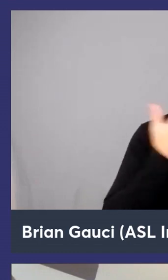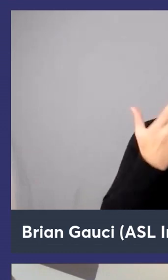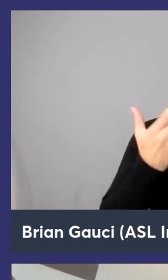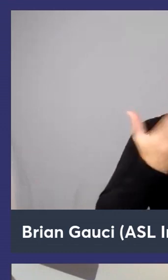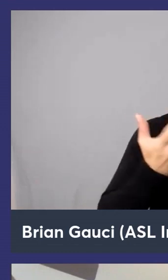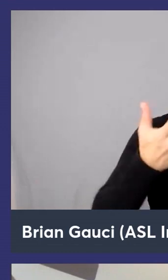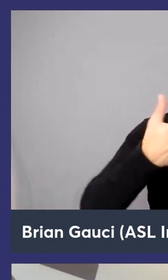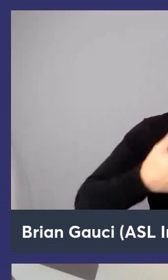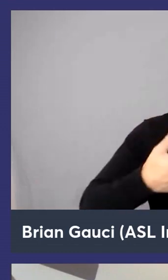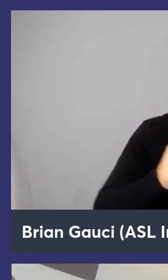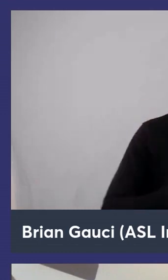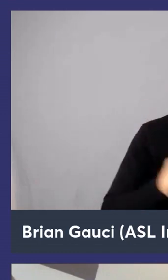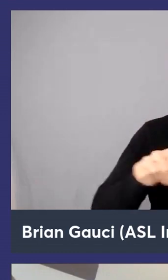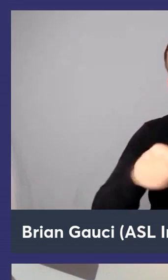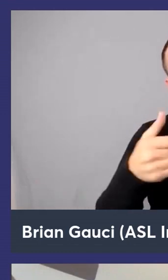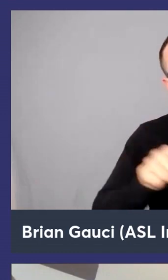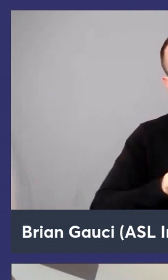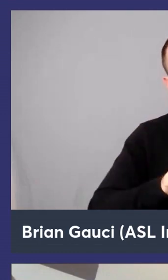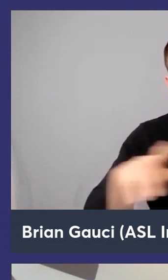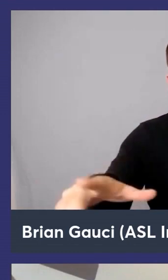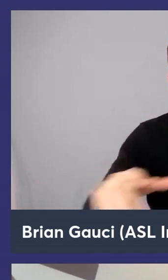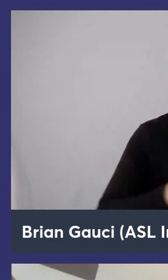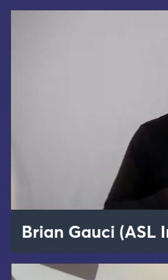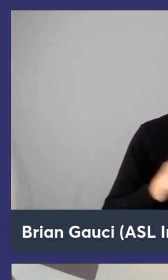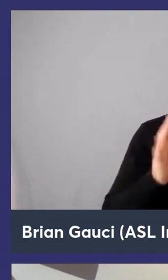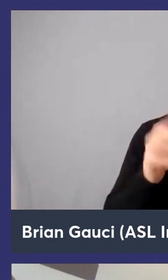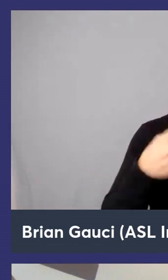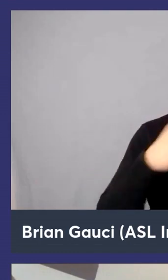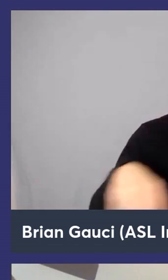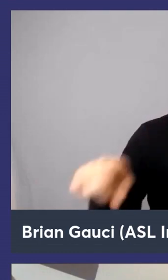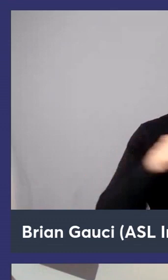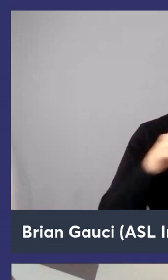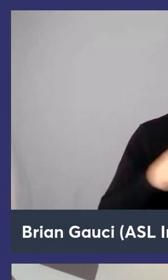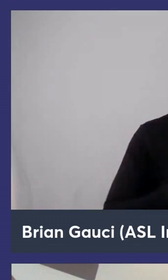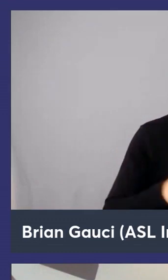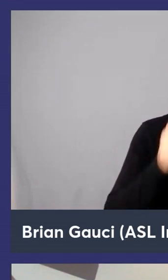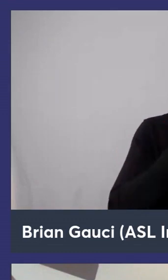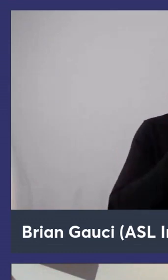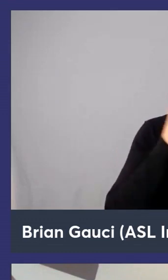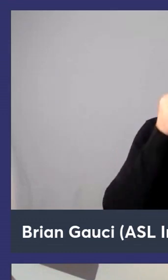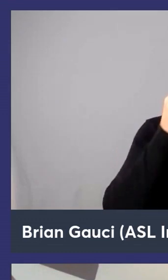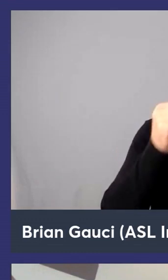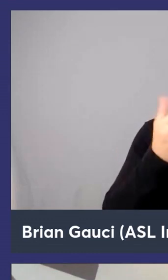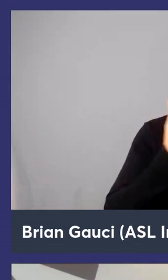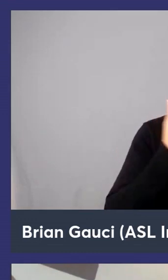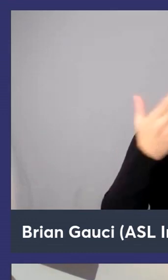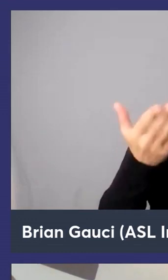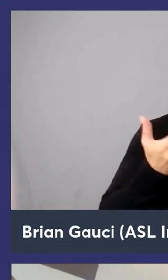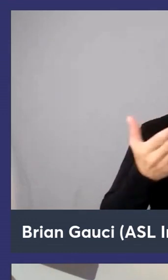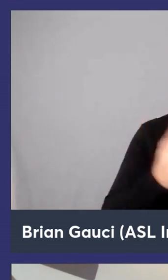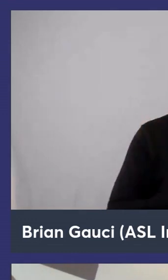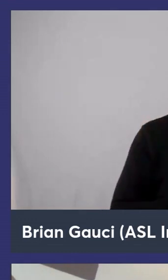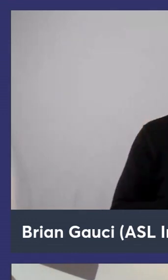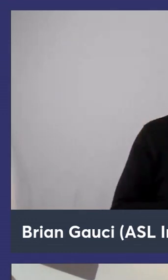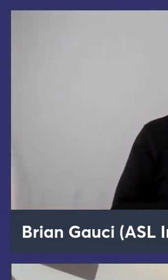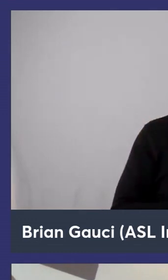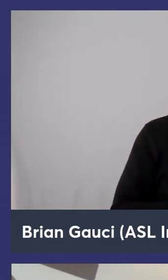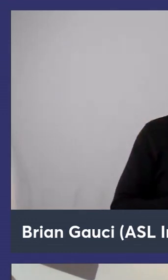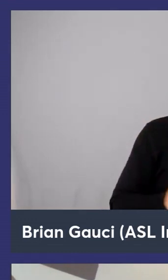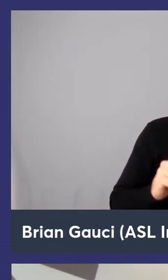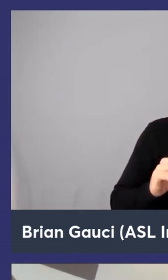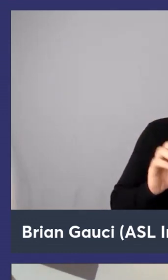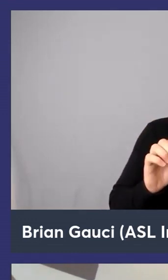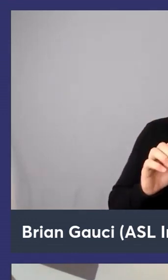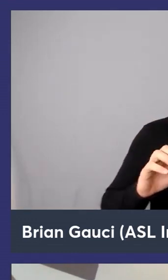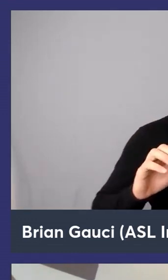another deployment option for Amazon OpenSearch Service. Now, real quick, what is Amazon OpenSearch? For those that aren't